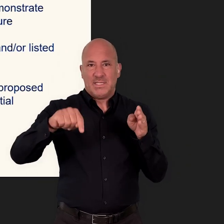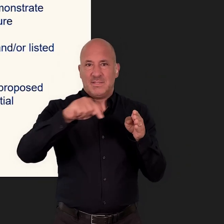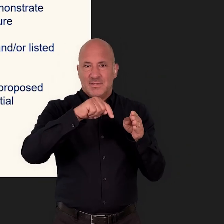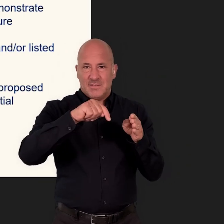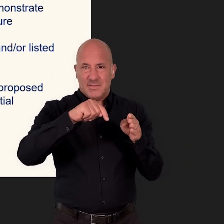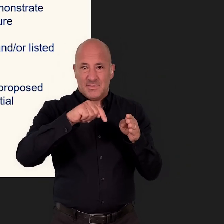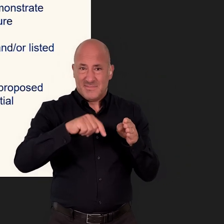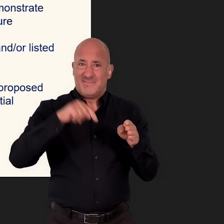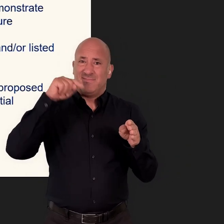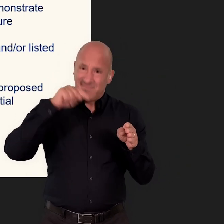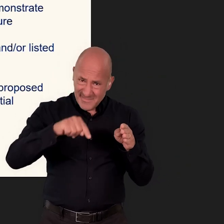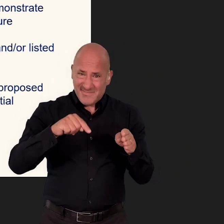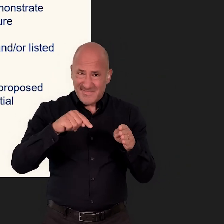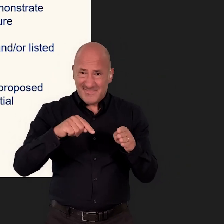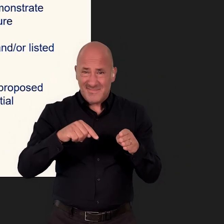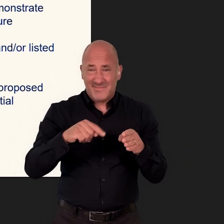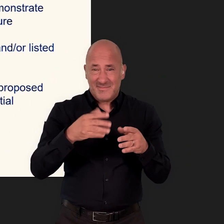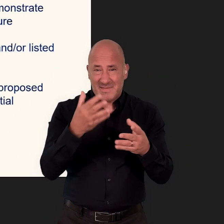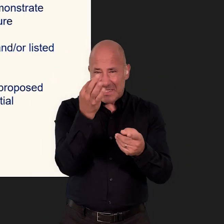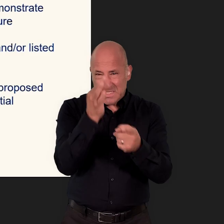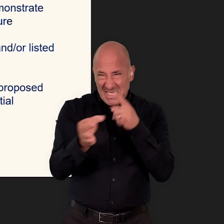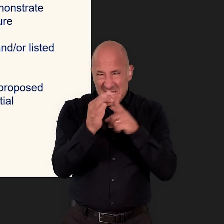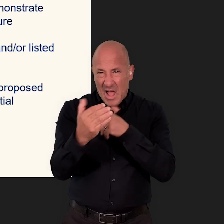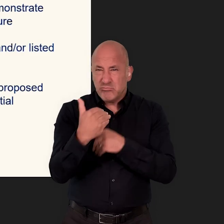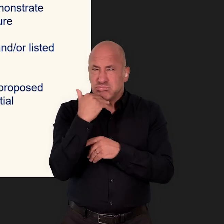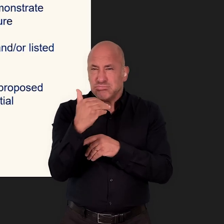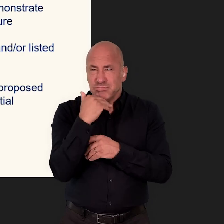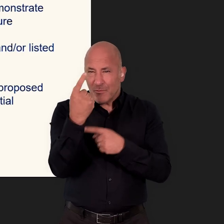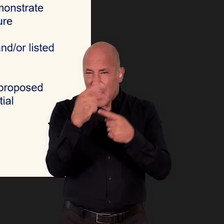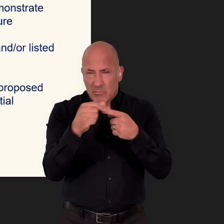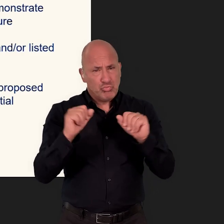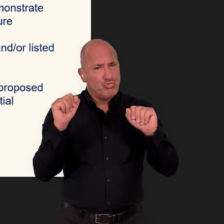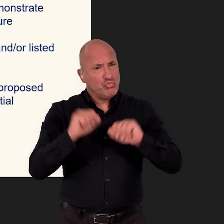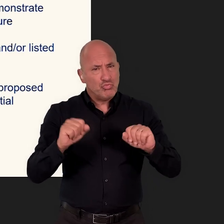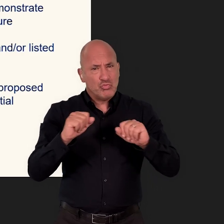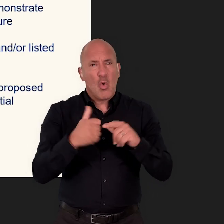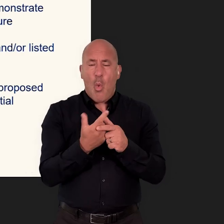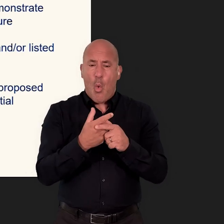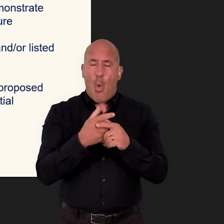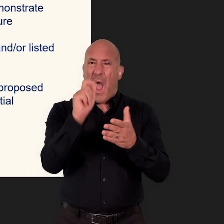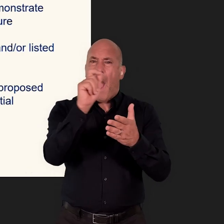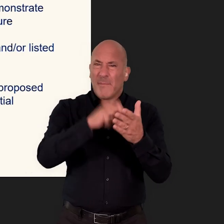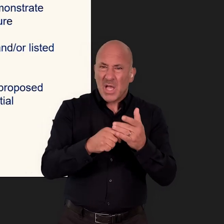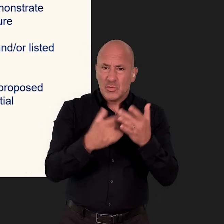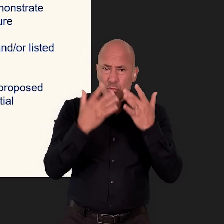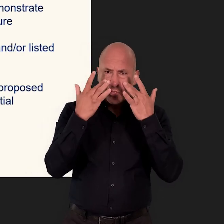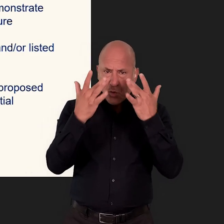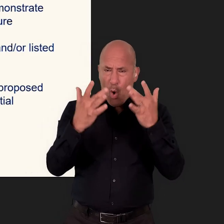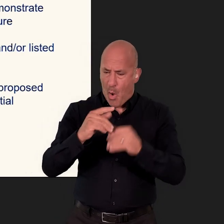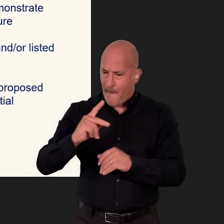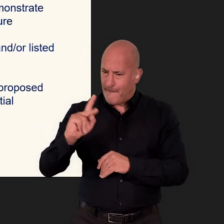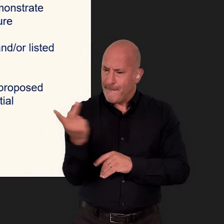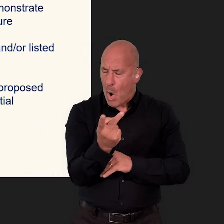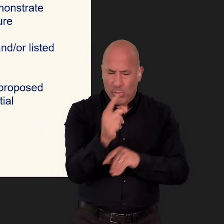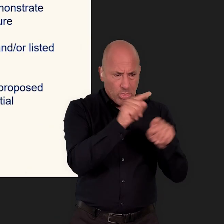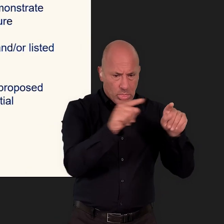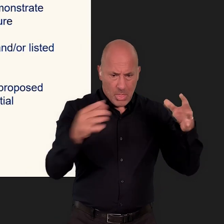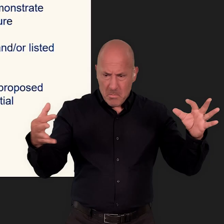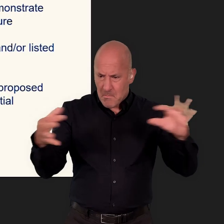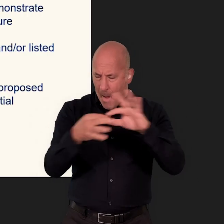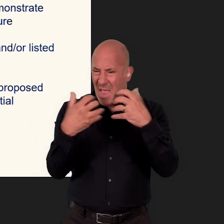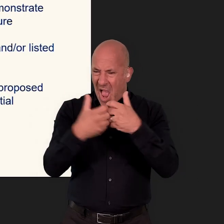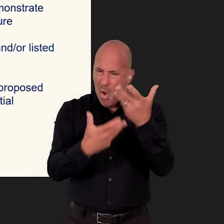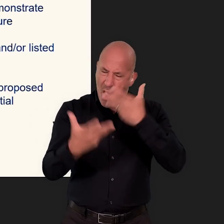building services. These applications often have not developed one element in sufficient detail, or the application does